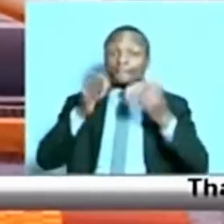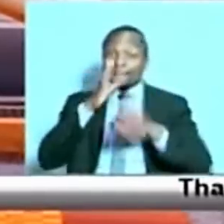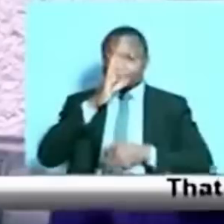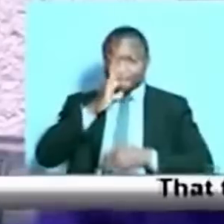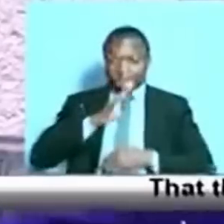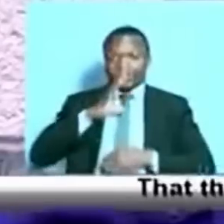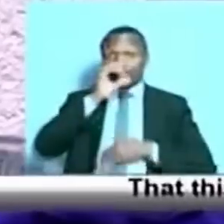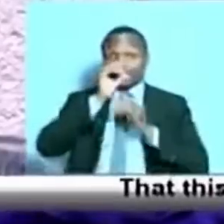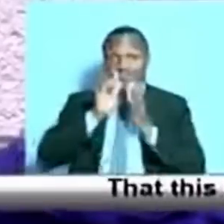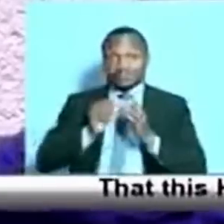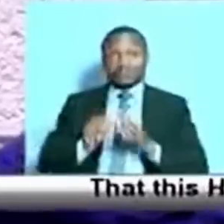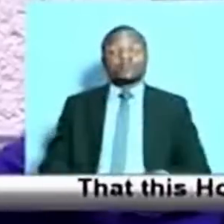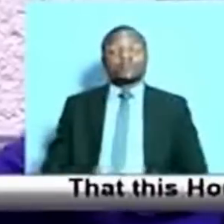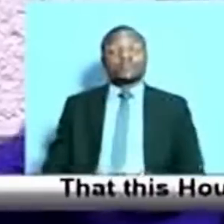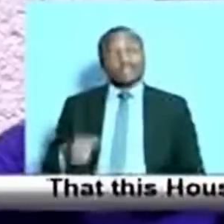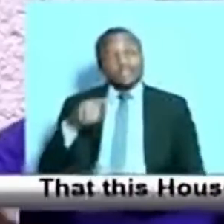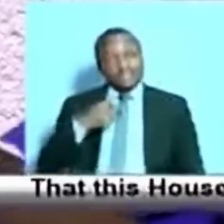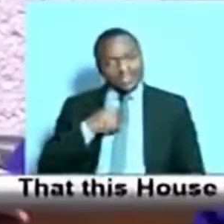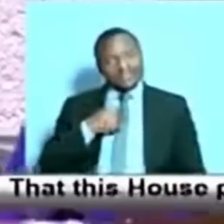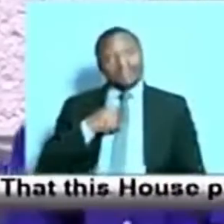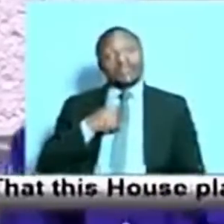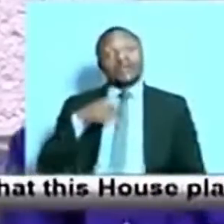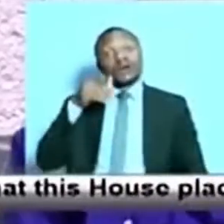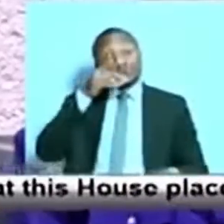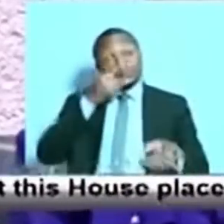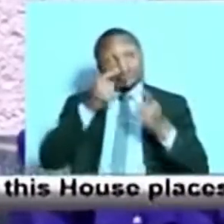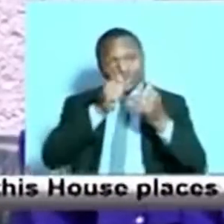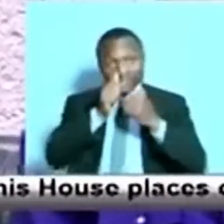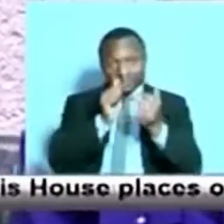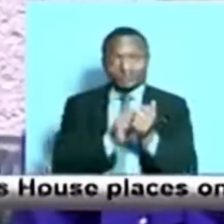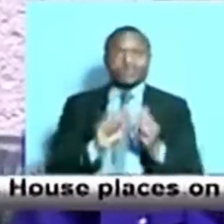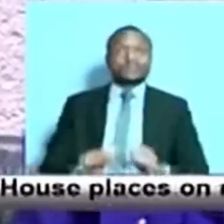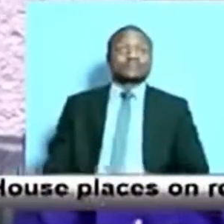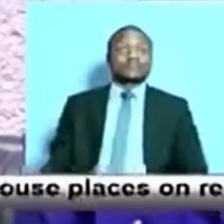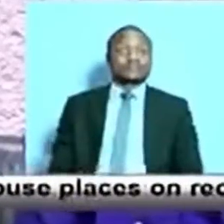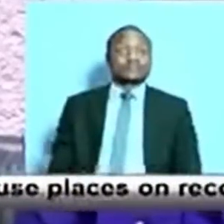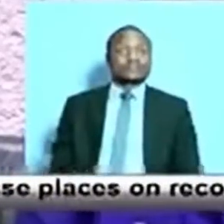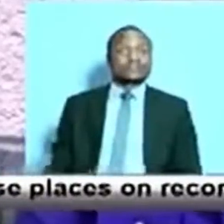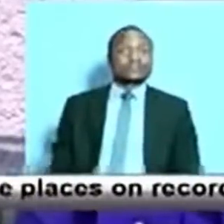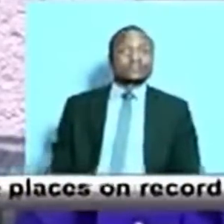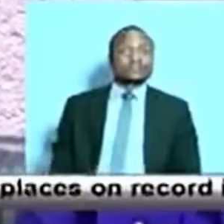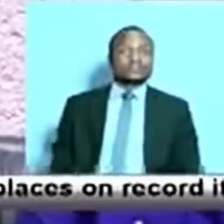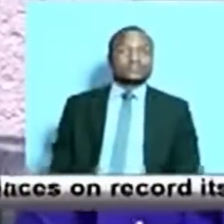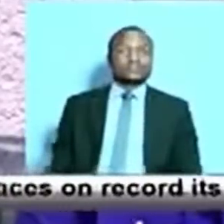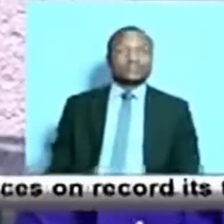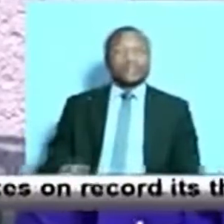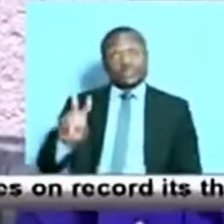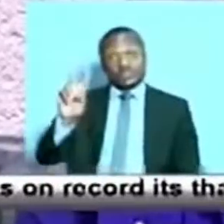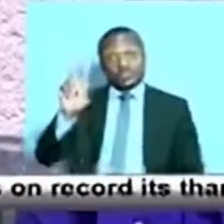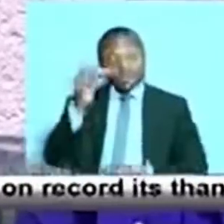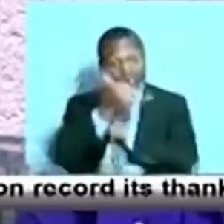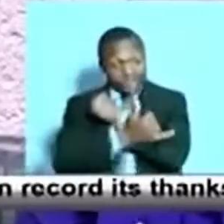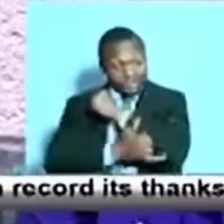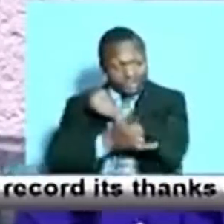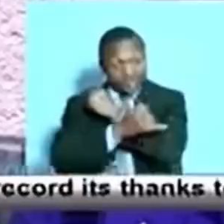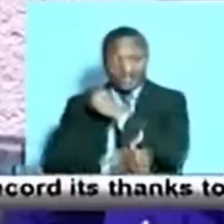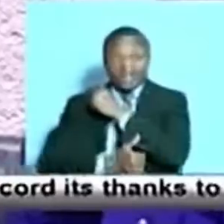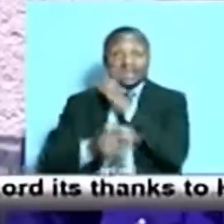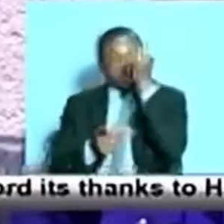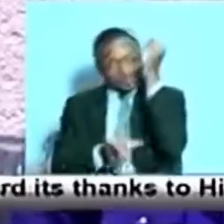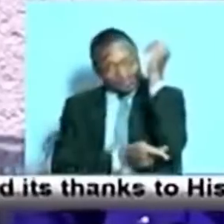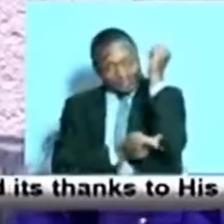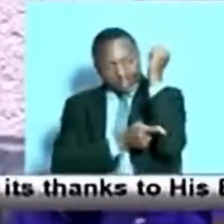Speaker. I was trying to underscore that the two countries have